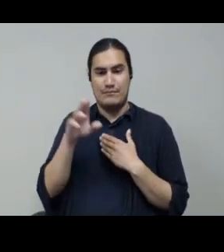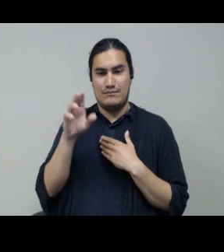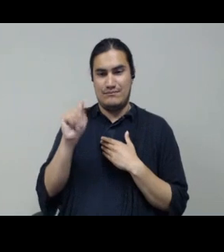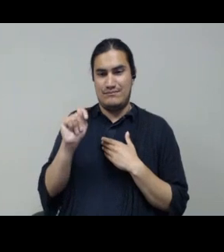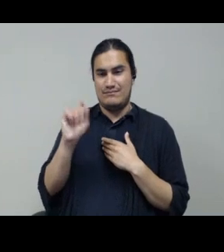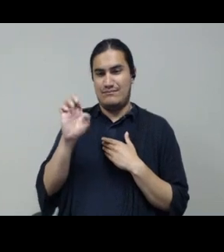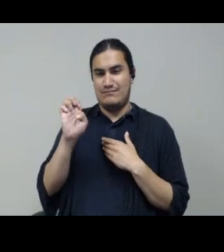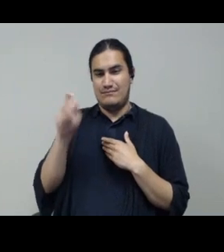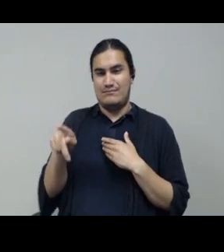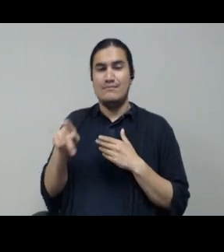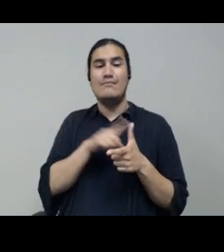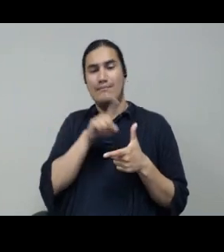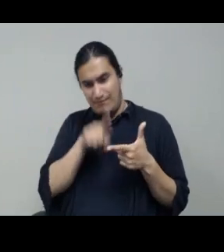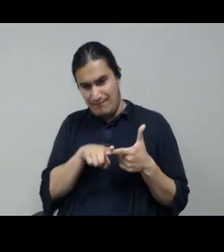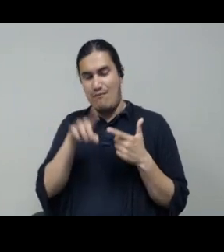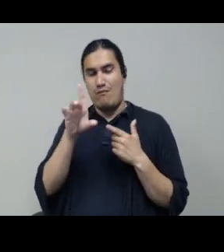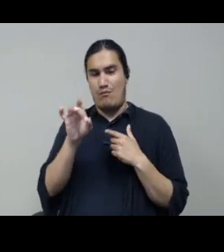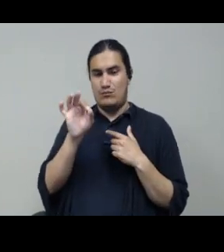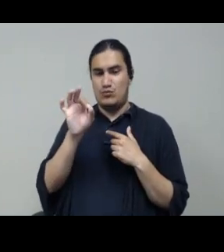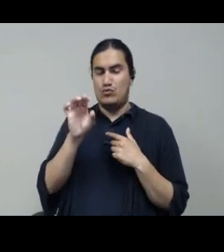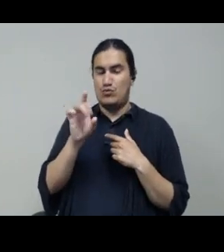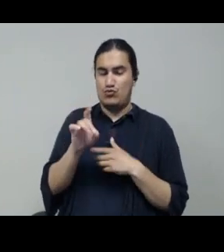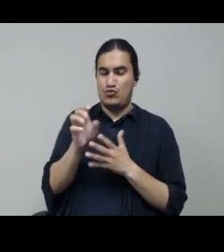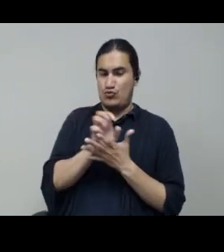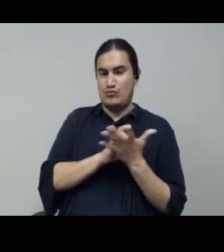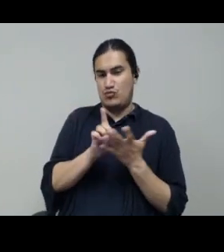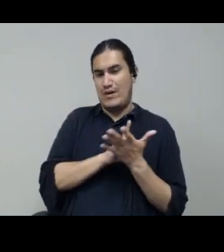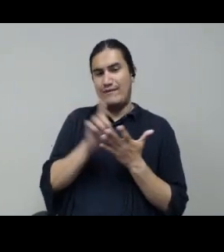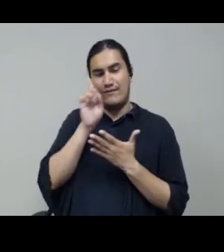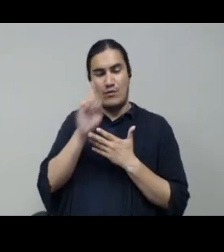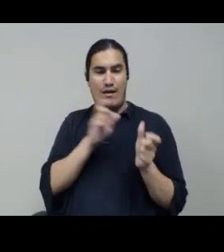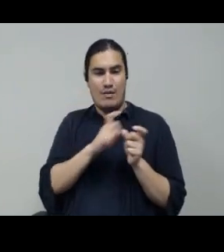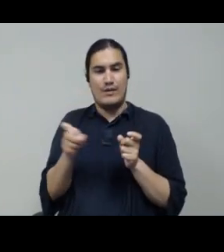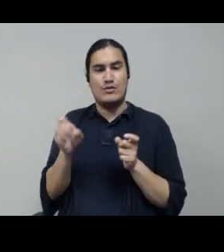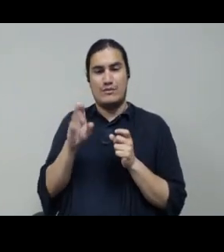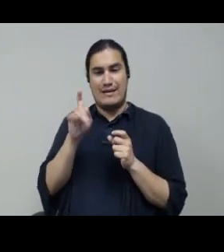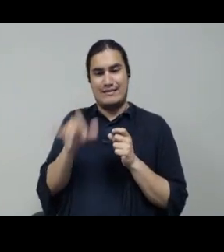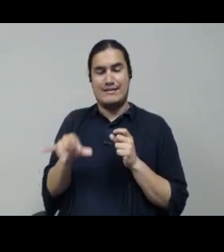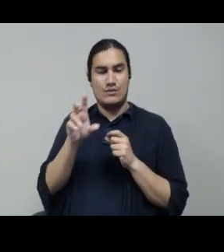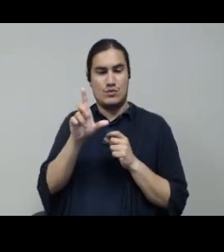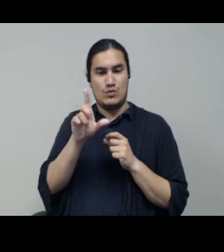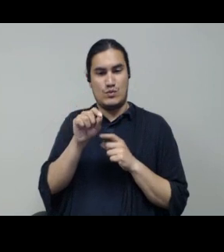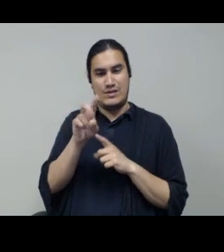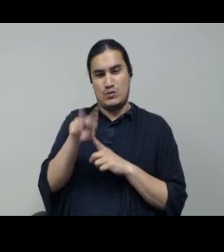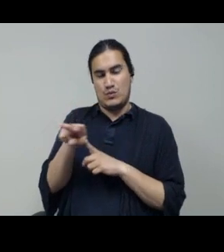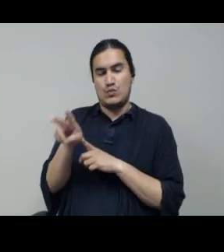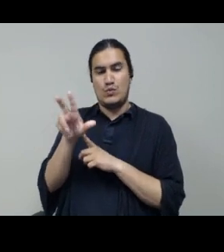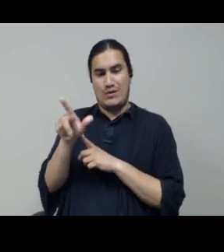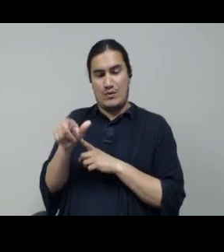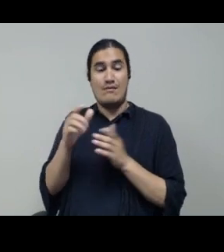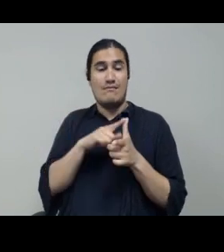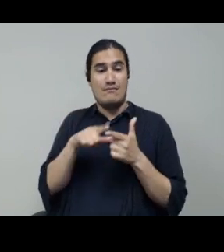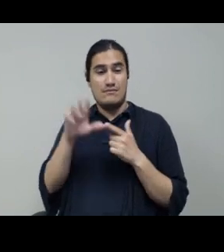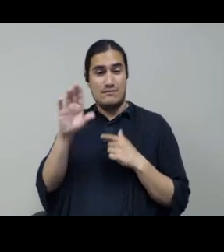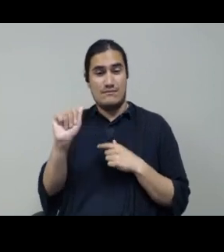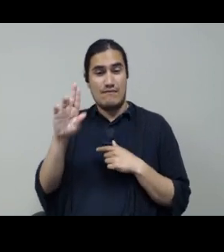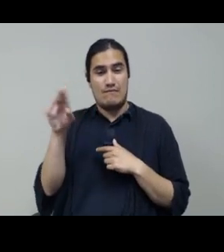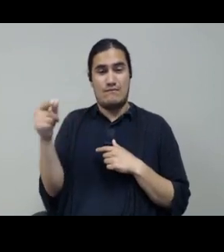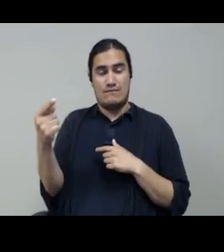allocation capacity for the upcoming 22-23 fiscal year. And then at the commission meeting in August, we'll then be presenting